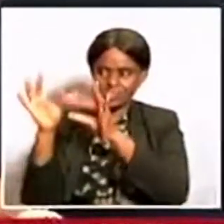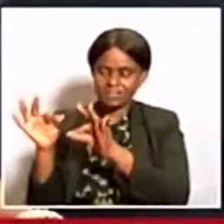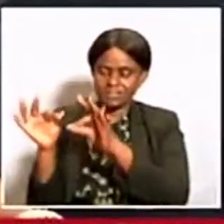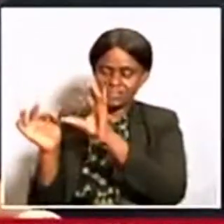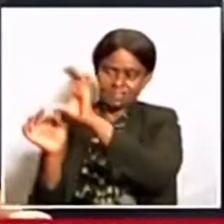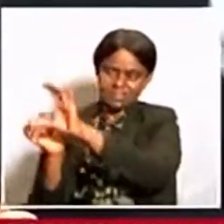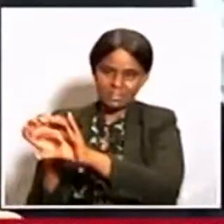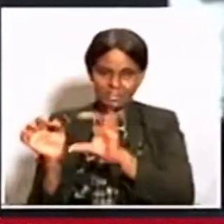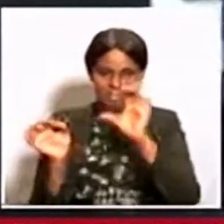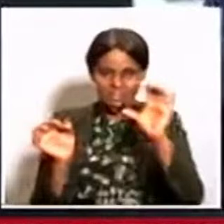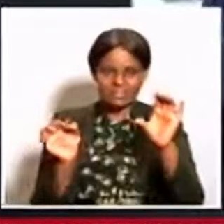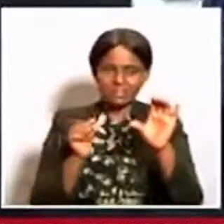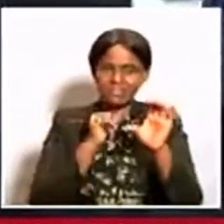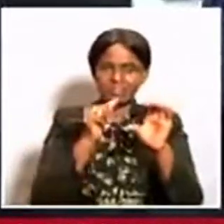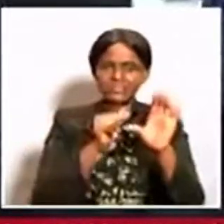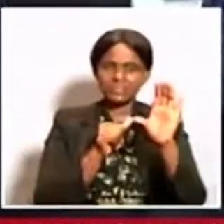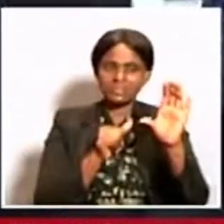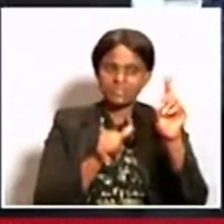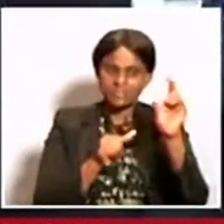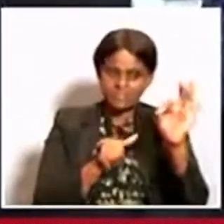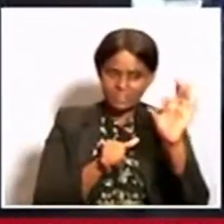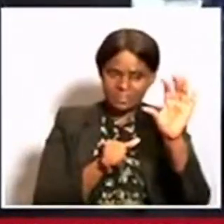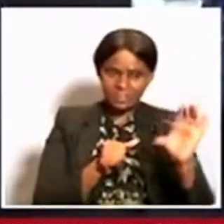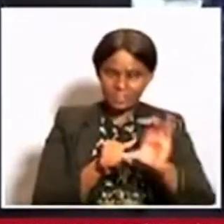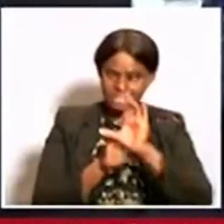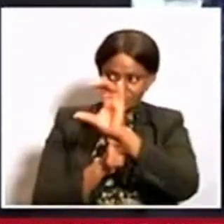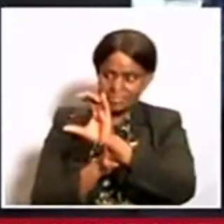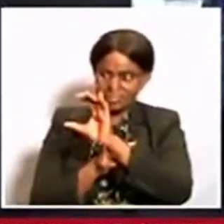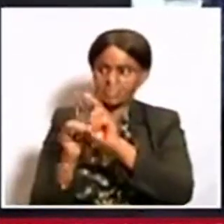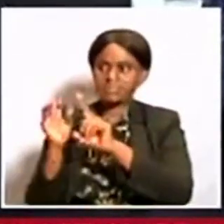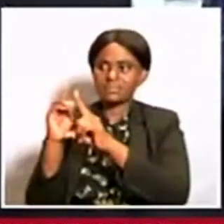from CDF to district.